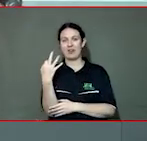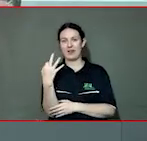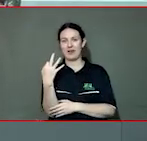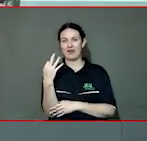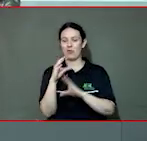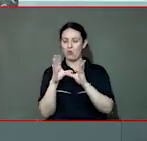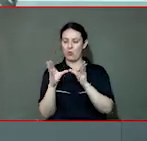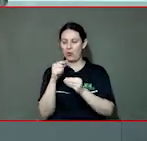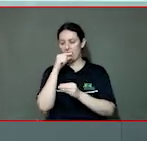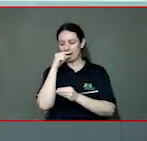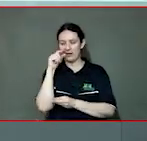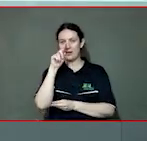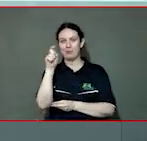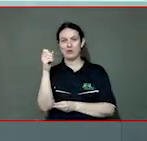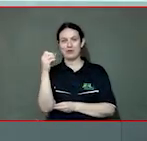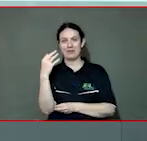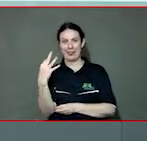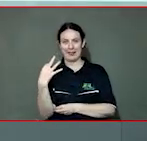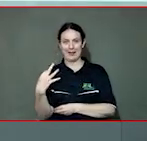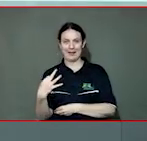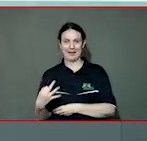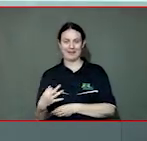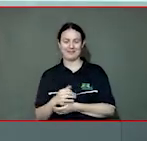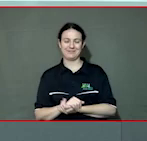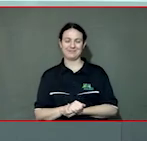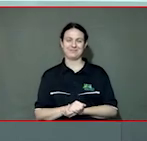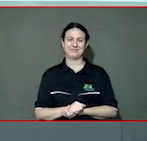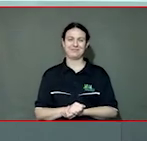number 3 in the paper.